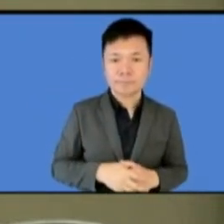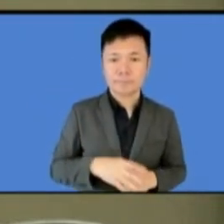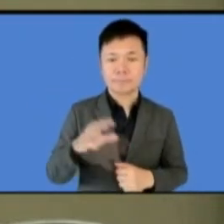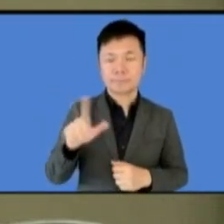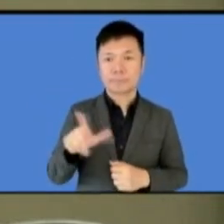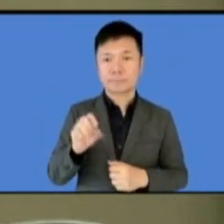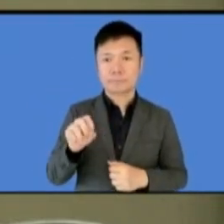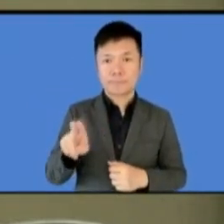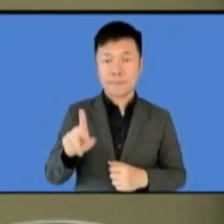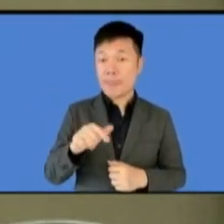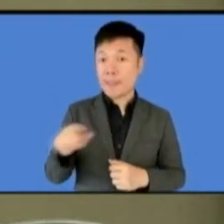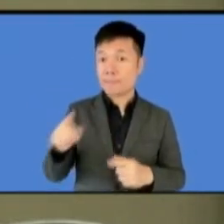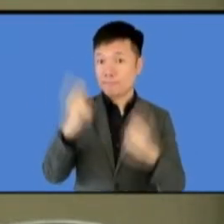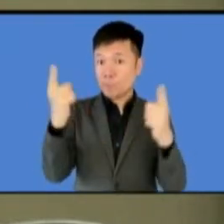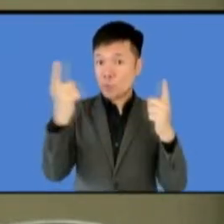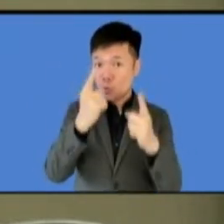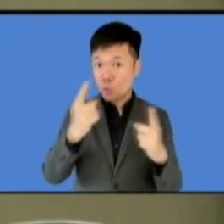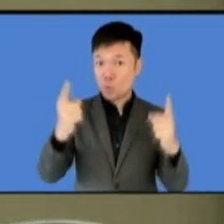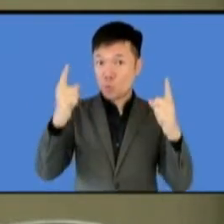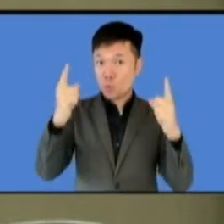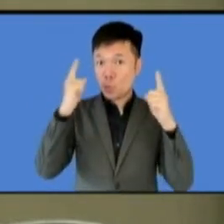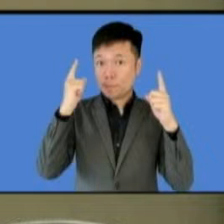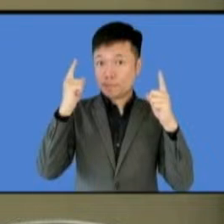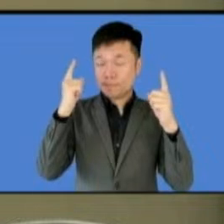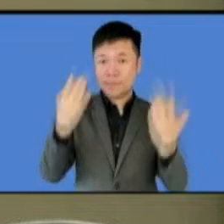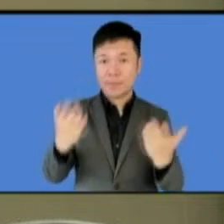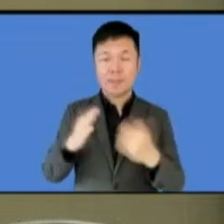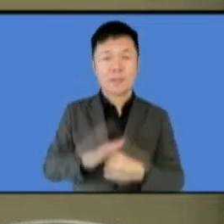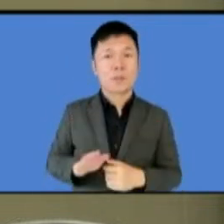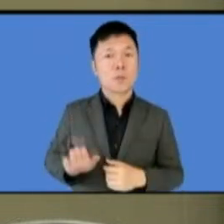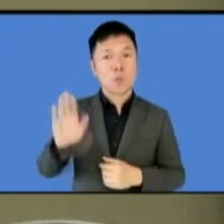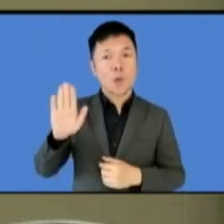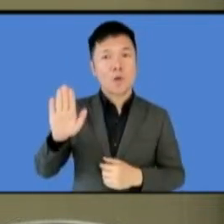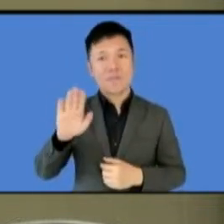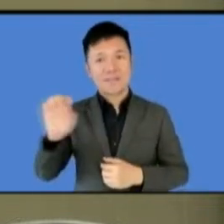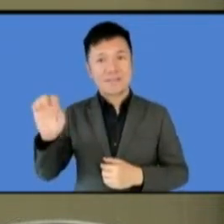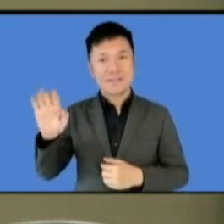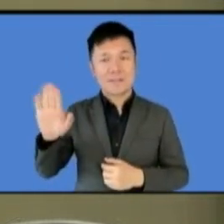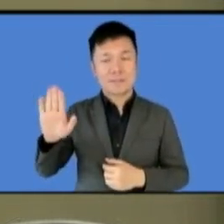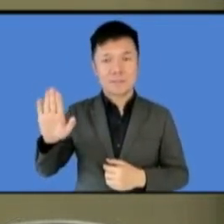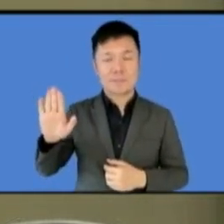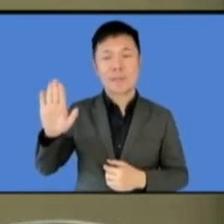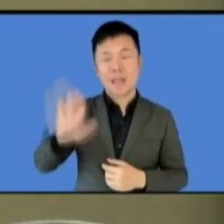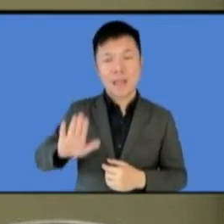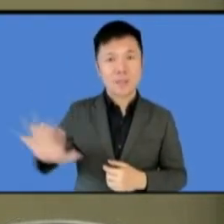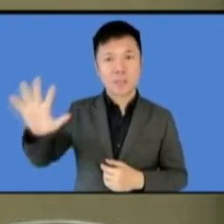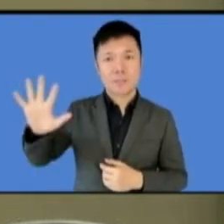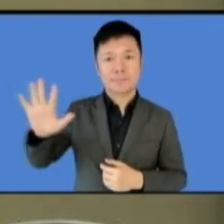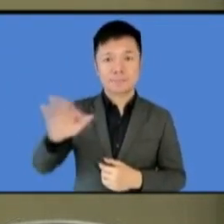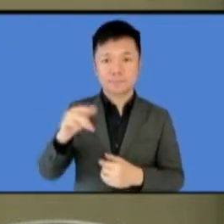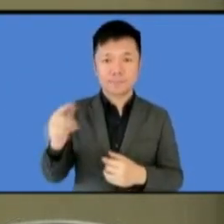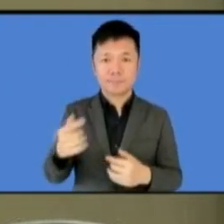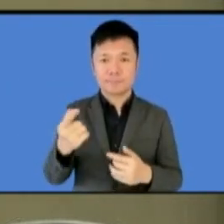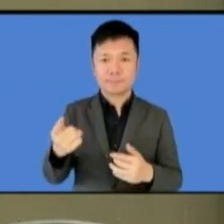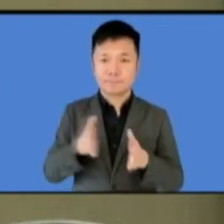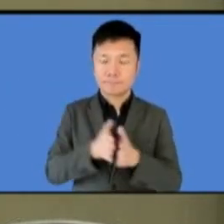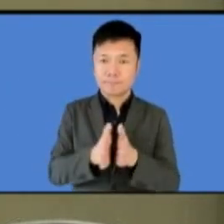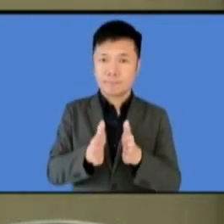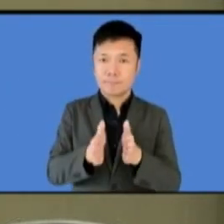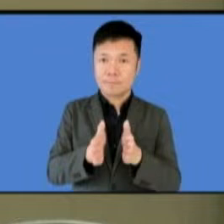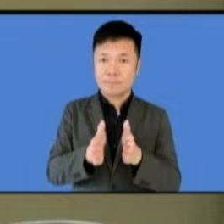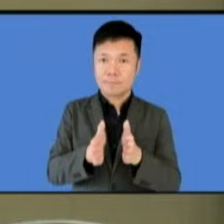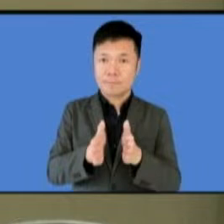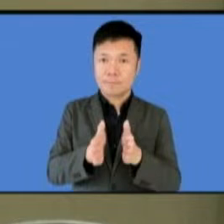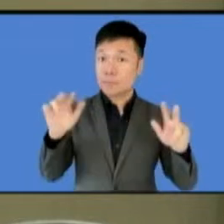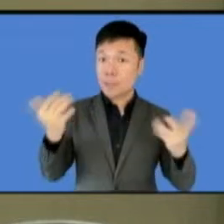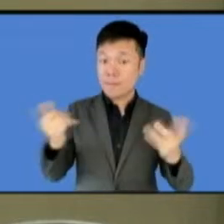of academia based in East and Northeast Asia, please share with us how changing household sizes and compositions